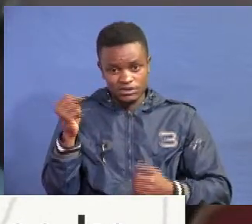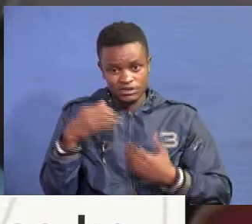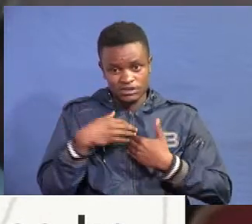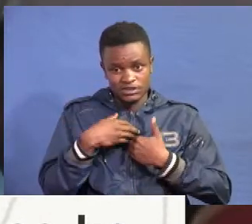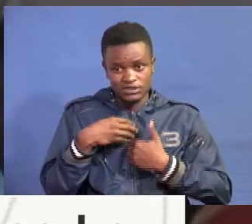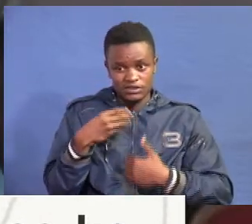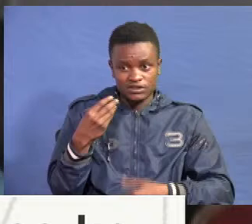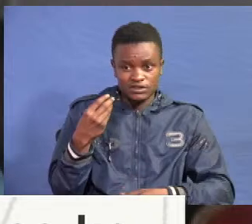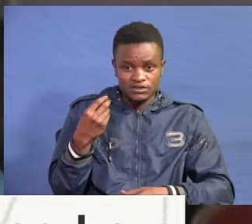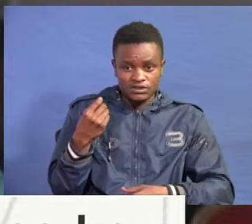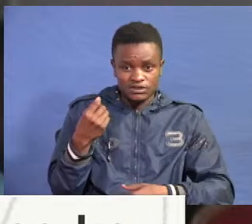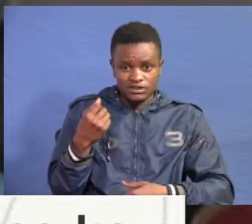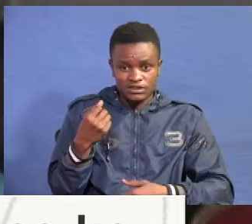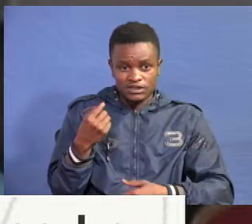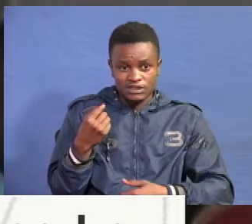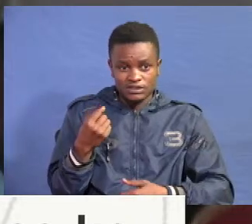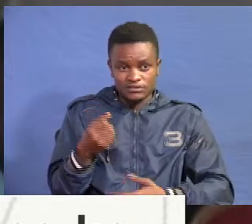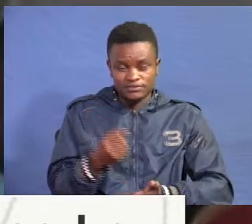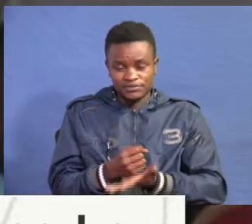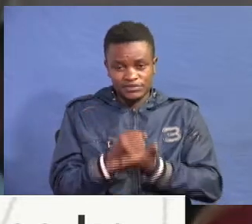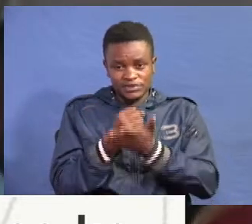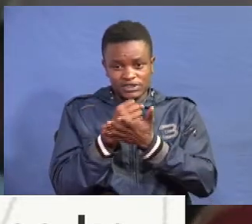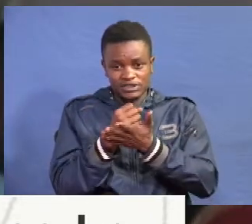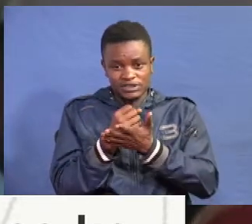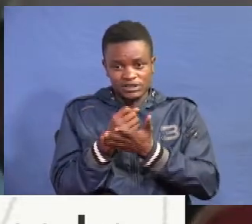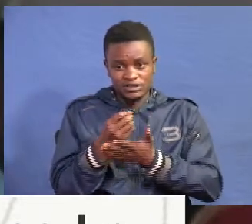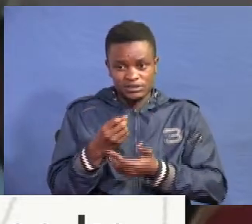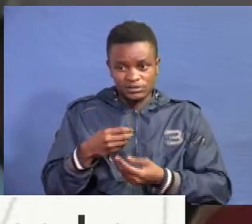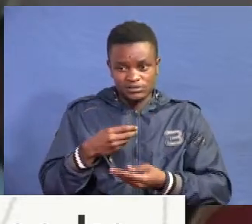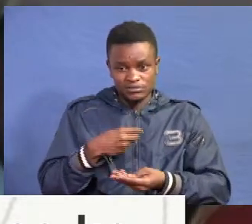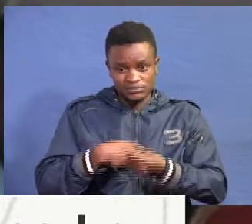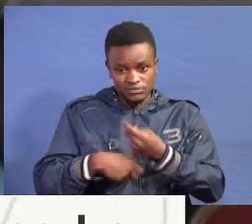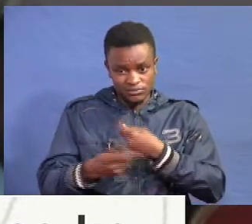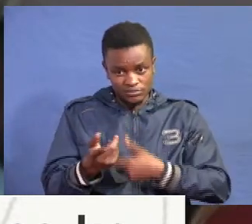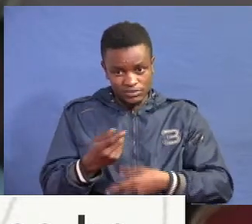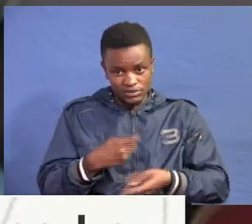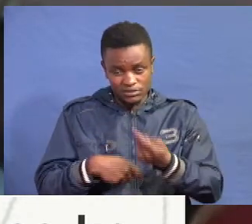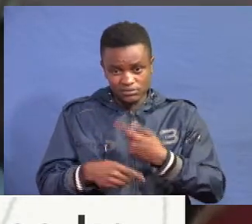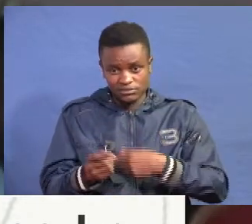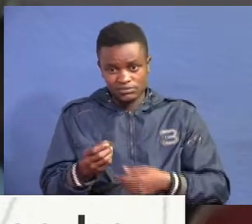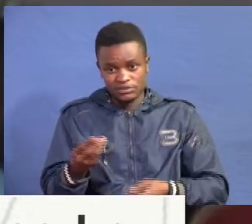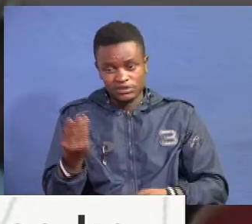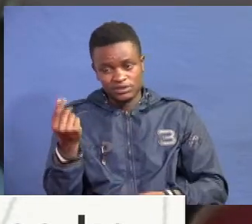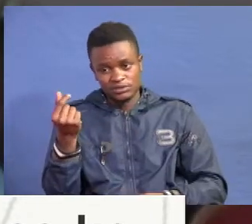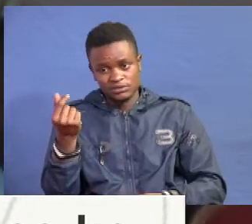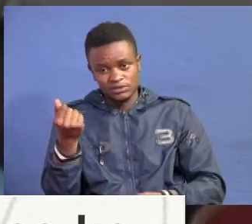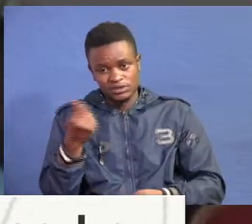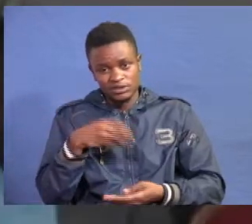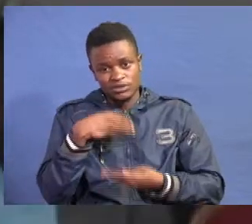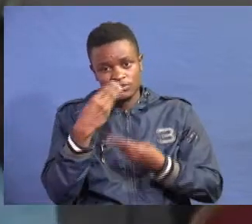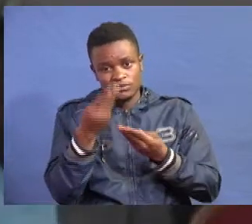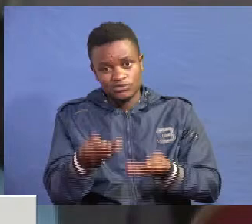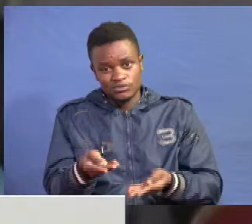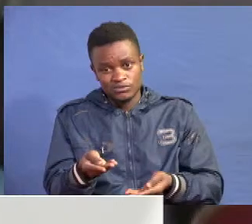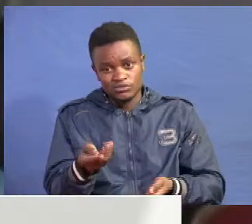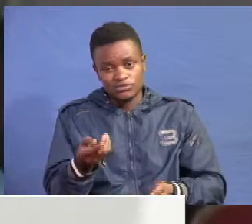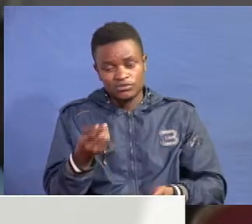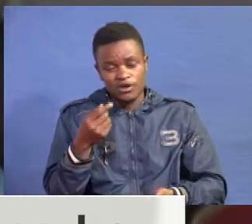kuimarisha maneno ya kulipa fidia kwa wale walioathirika